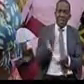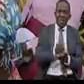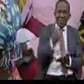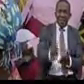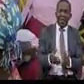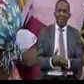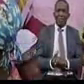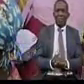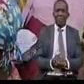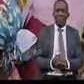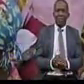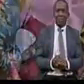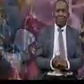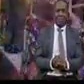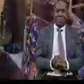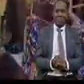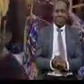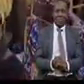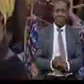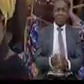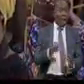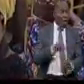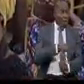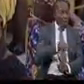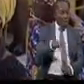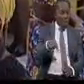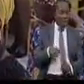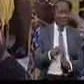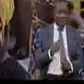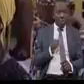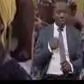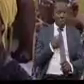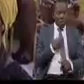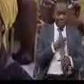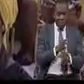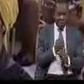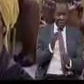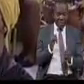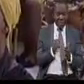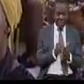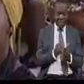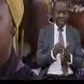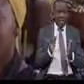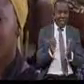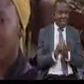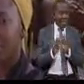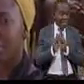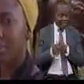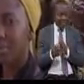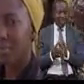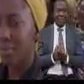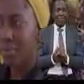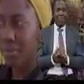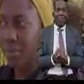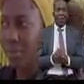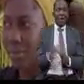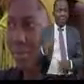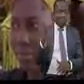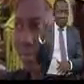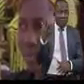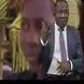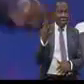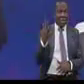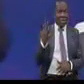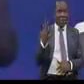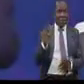When we receive, you know, sometimes those five, the fivefold